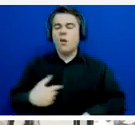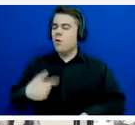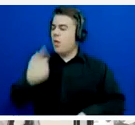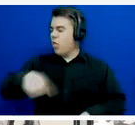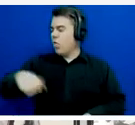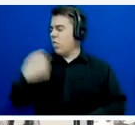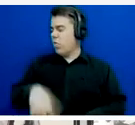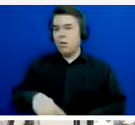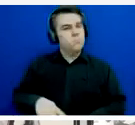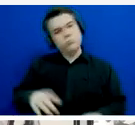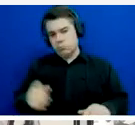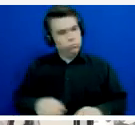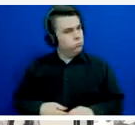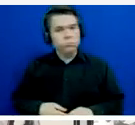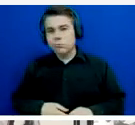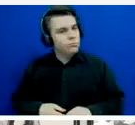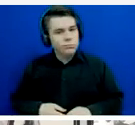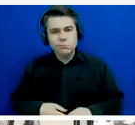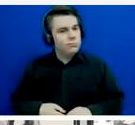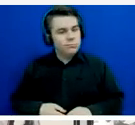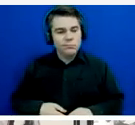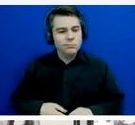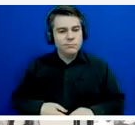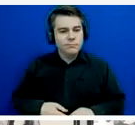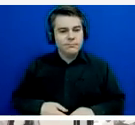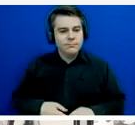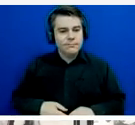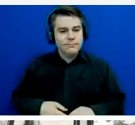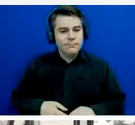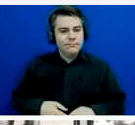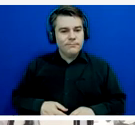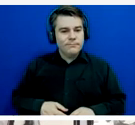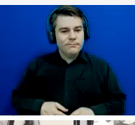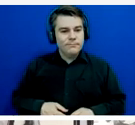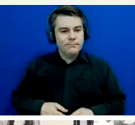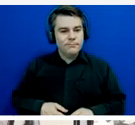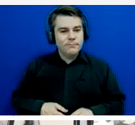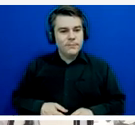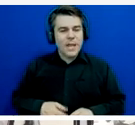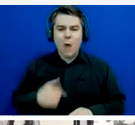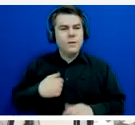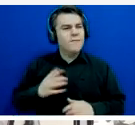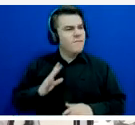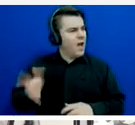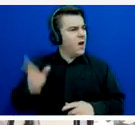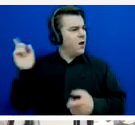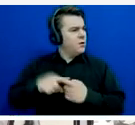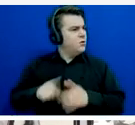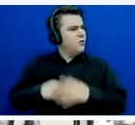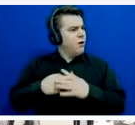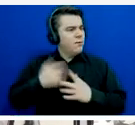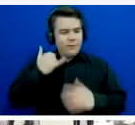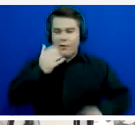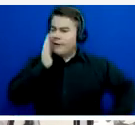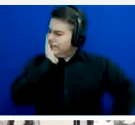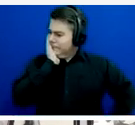rebuild. And I was fine until I got on this call.